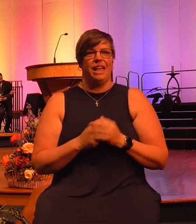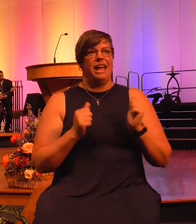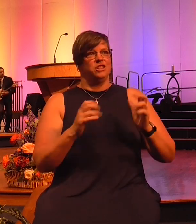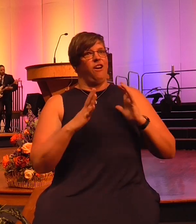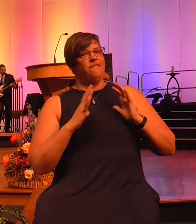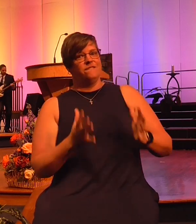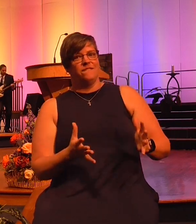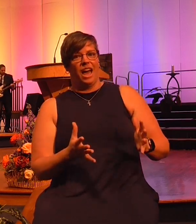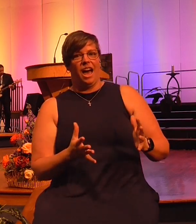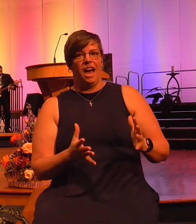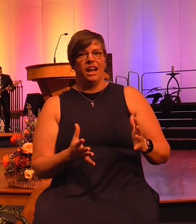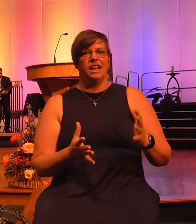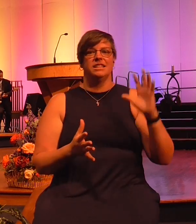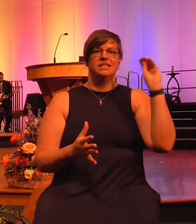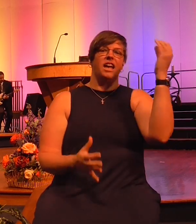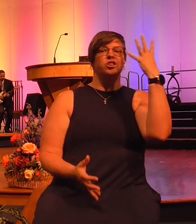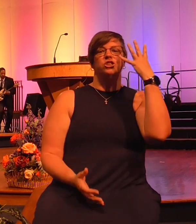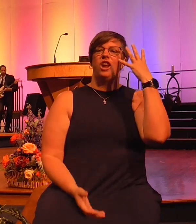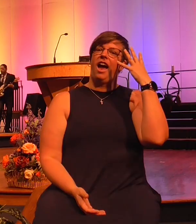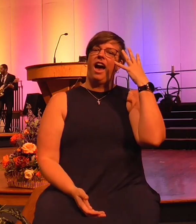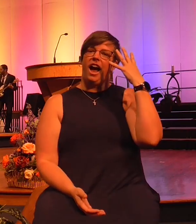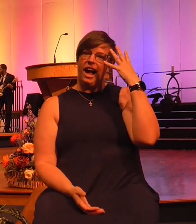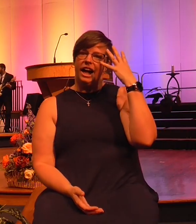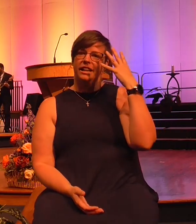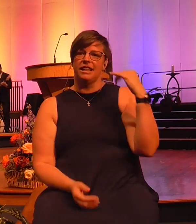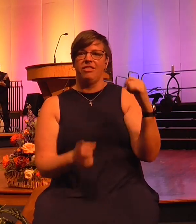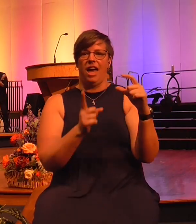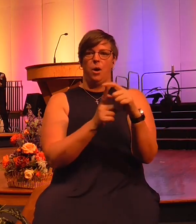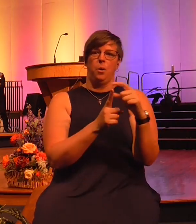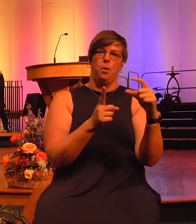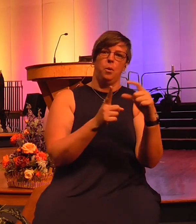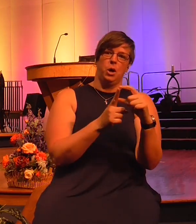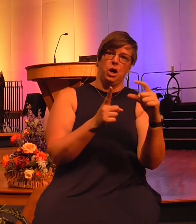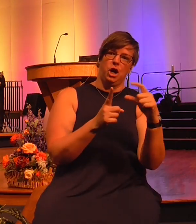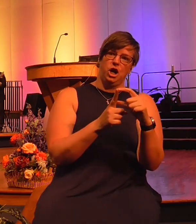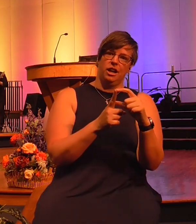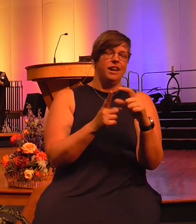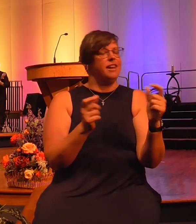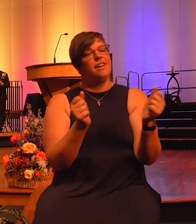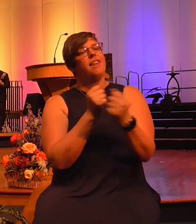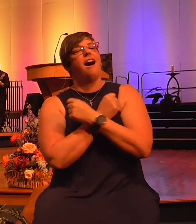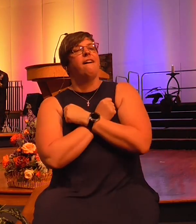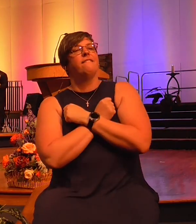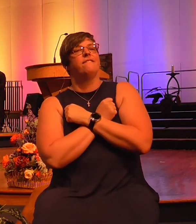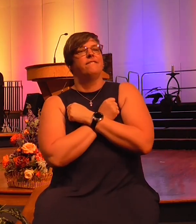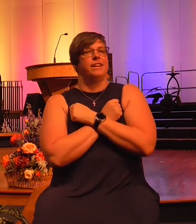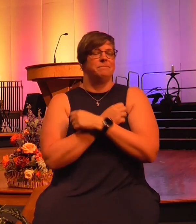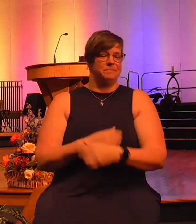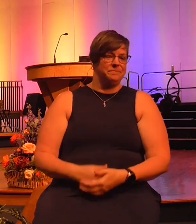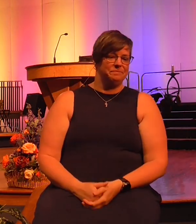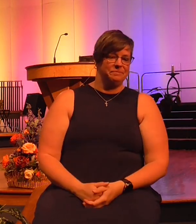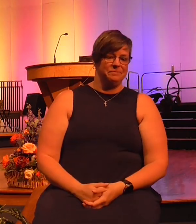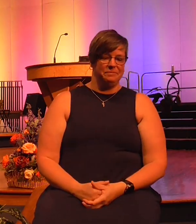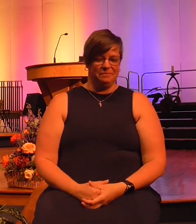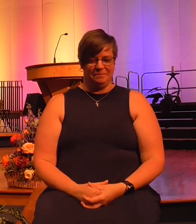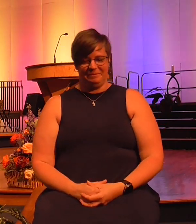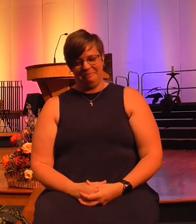so fine, it's sunshine, it's the word love.